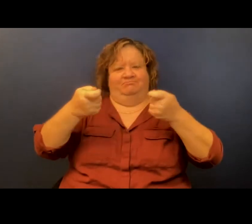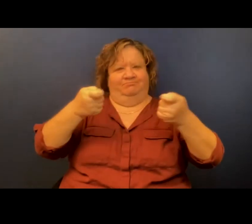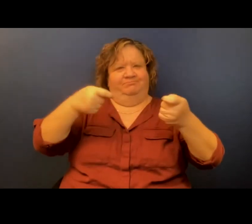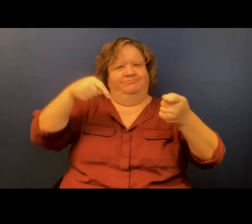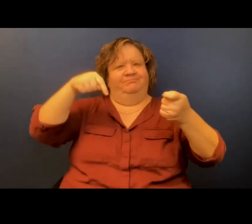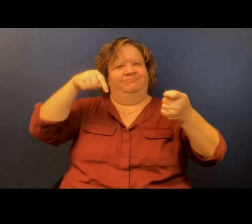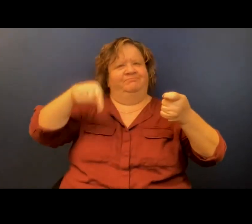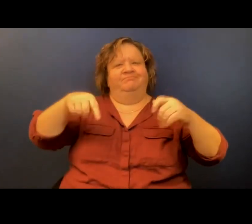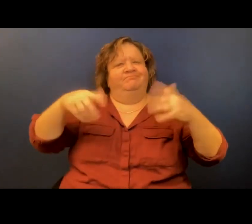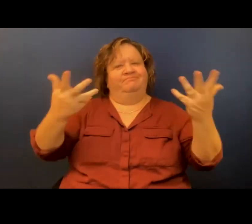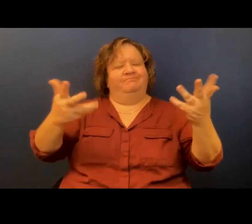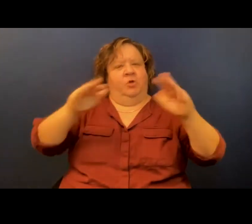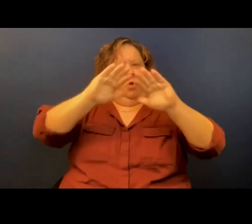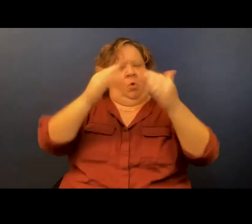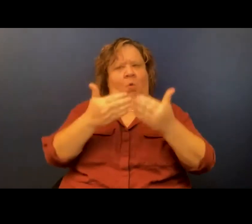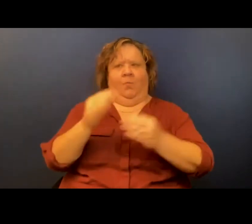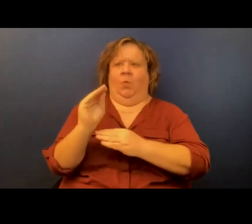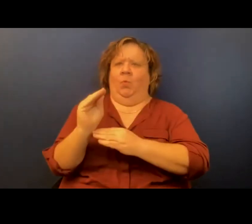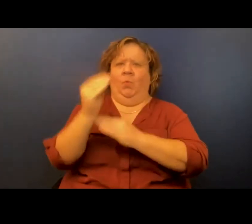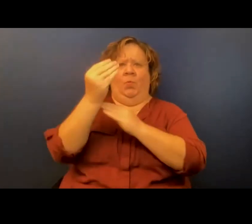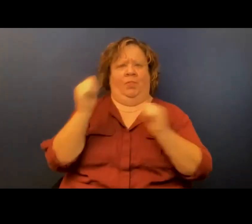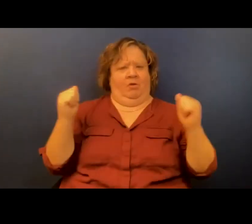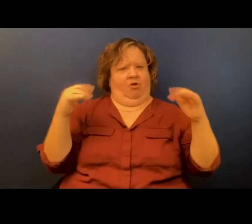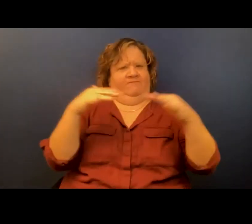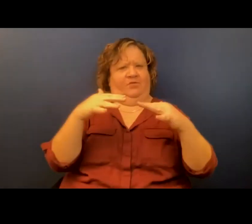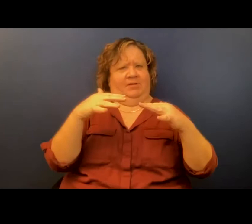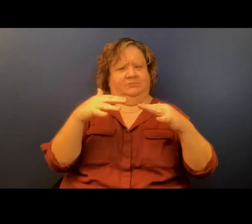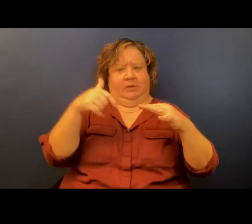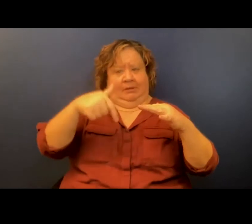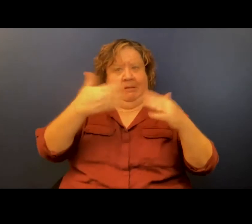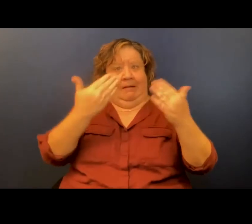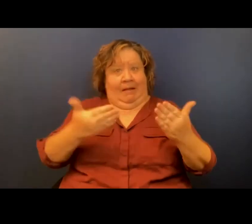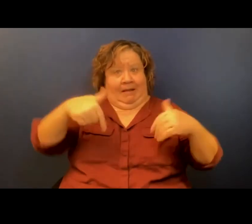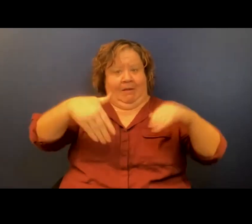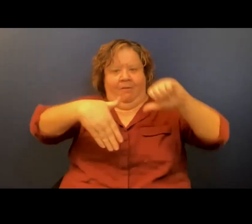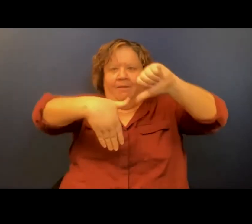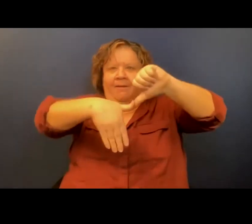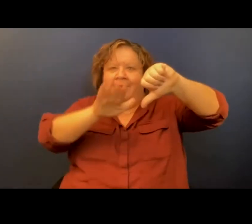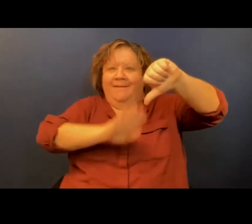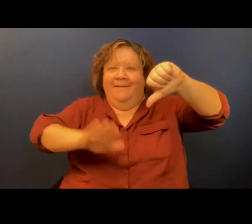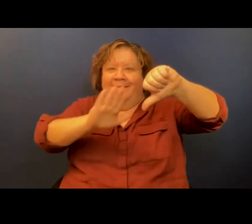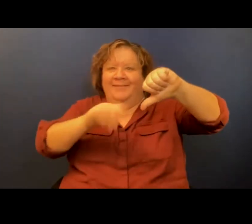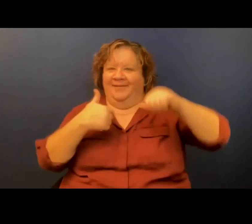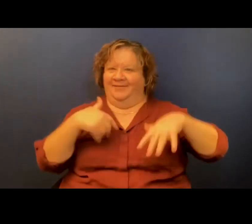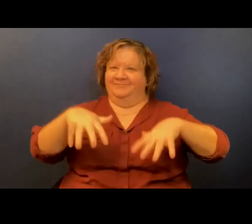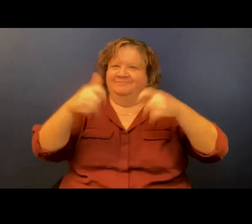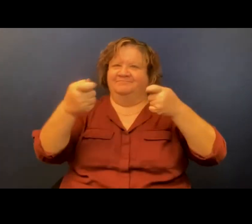here in Latin America. The topic, as my colleague has said at the beginning of the